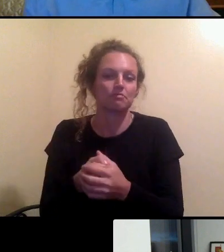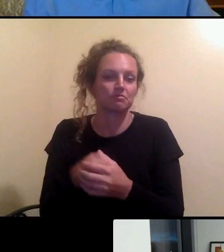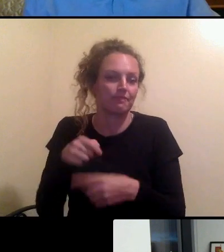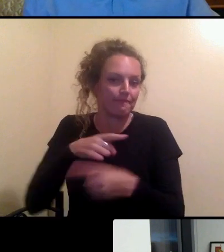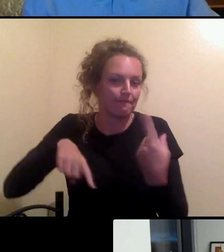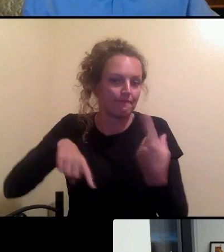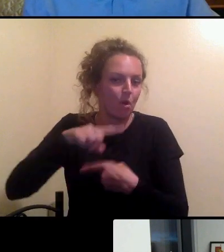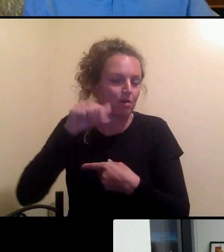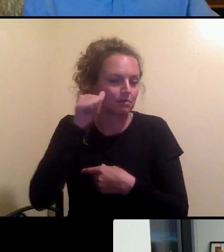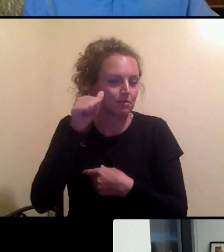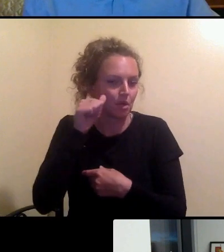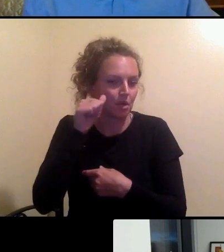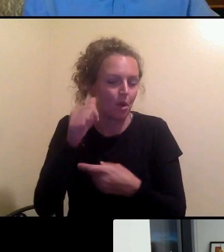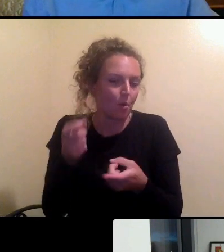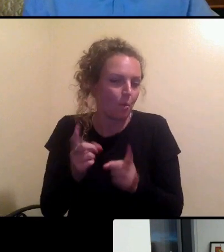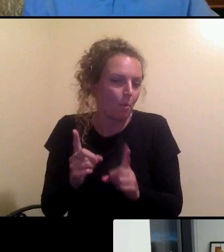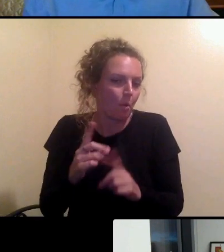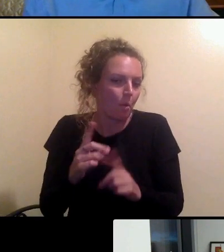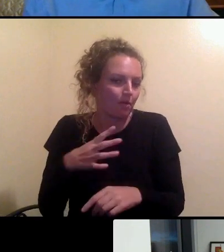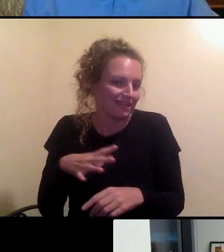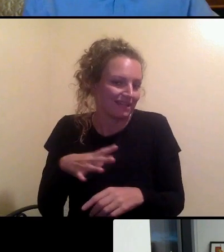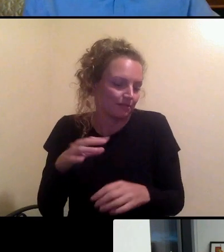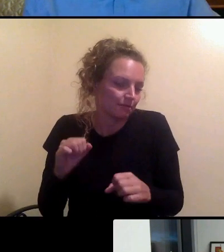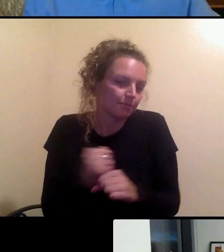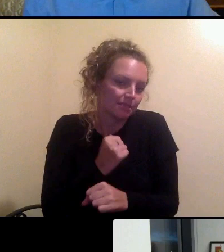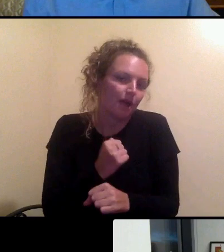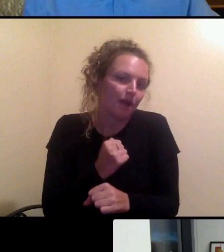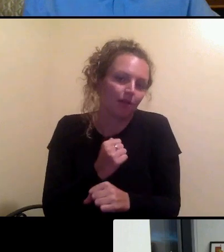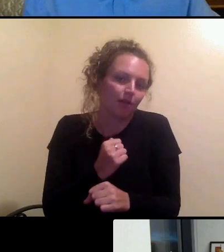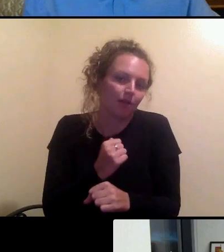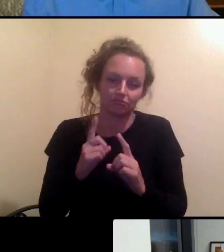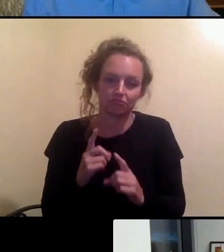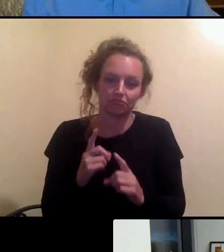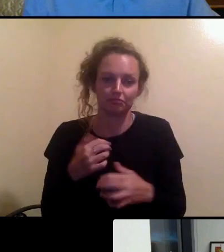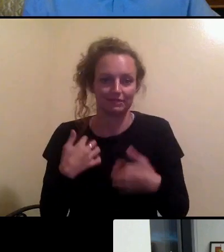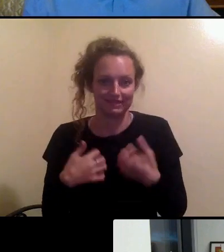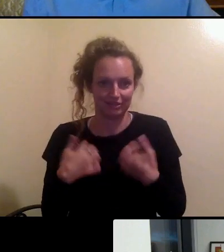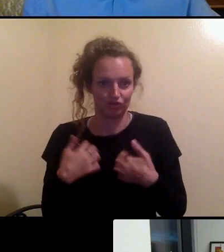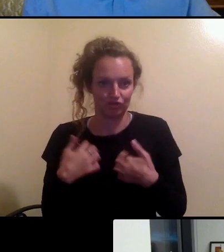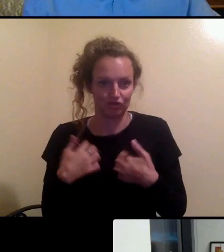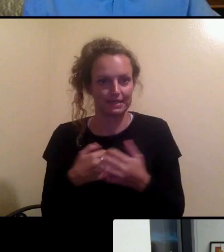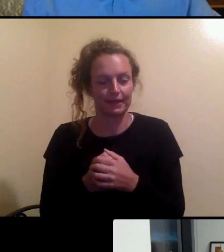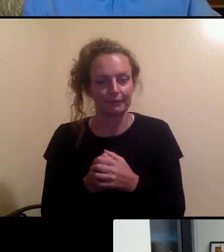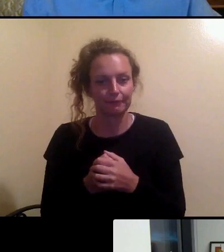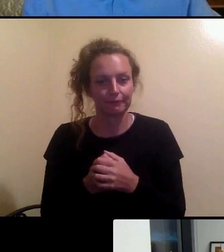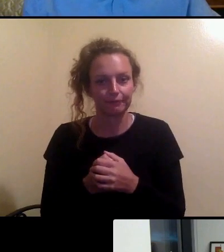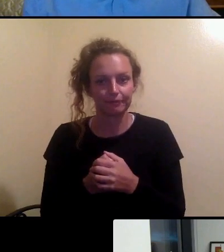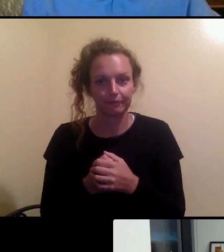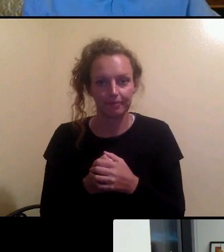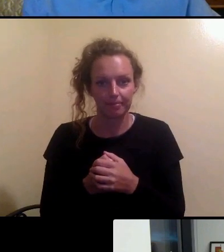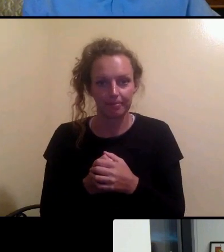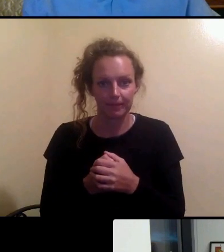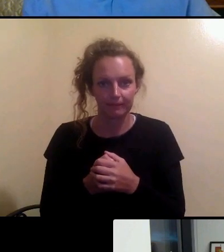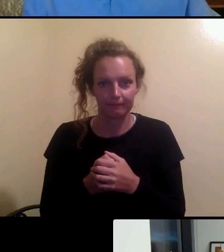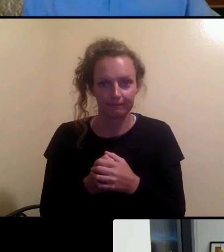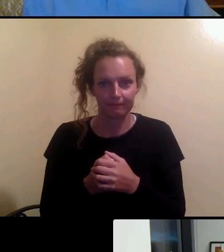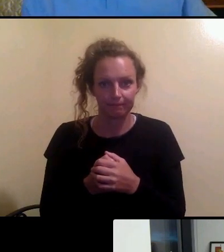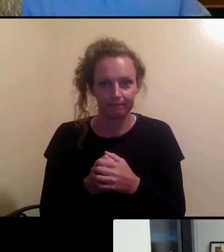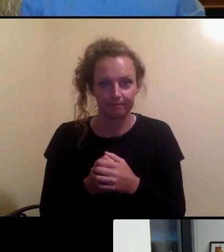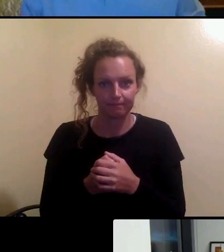what is needing to be done. That's interesting. Was someone about to say something? Sorry. I wanted to add two more